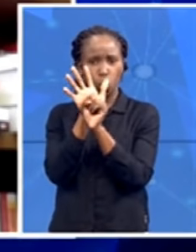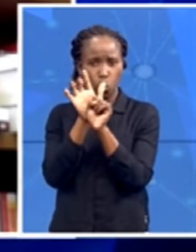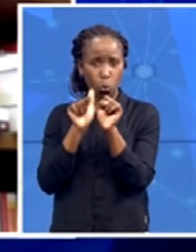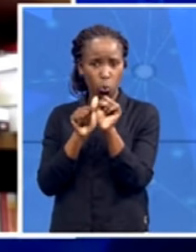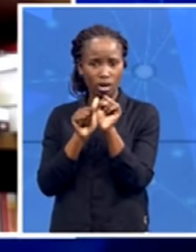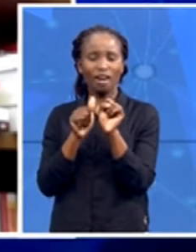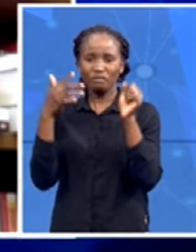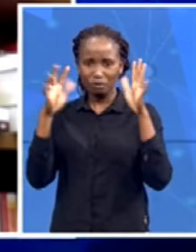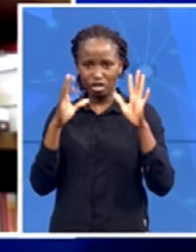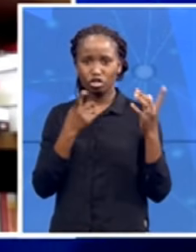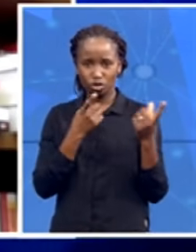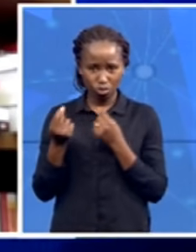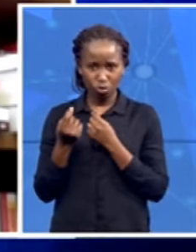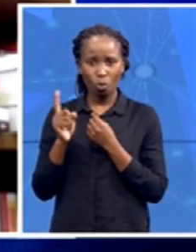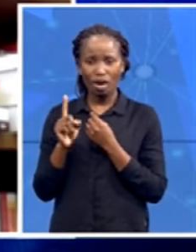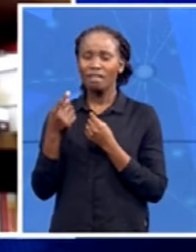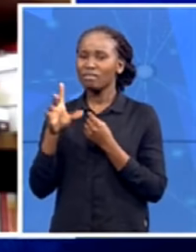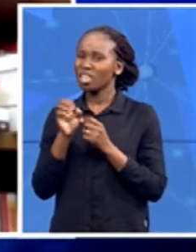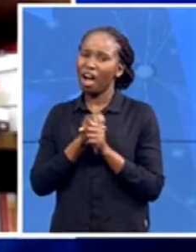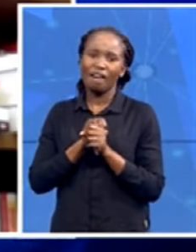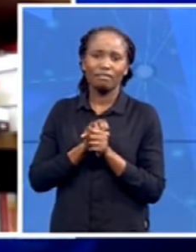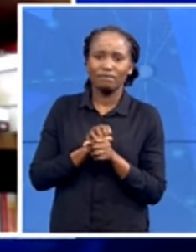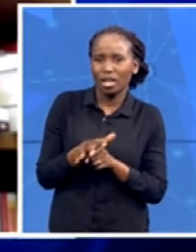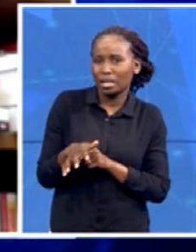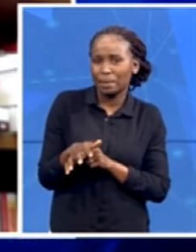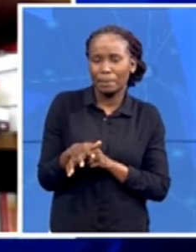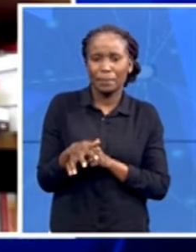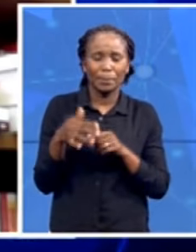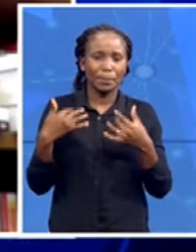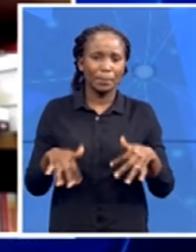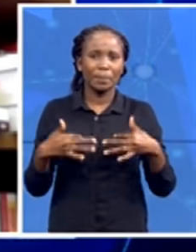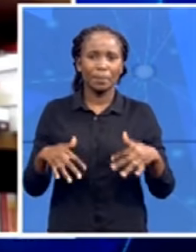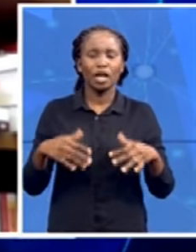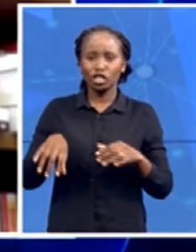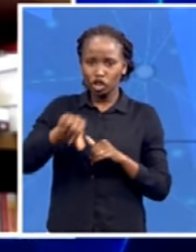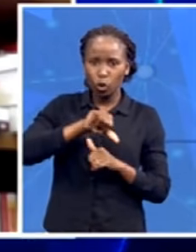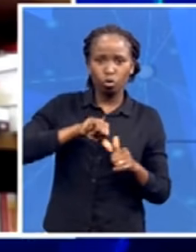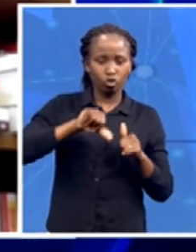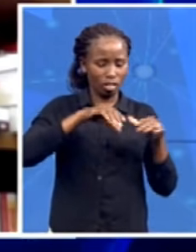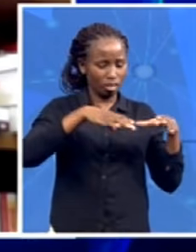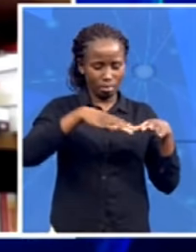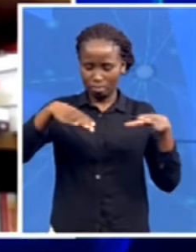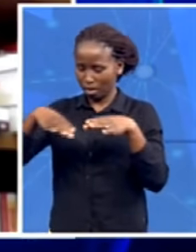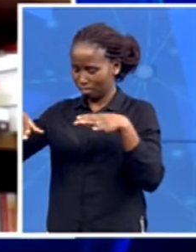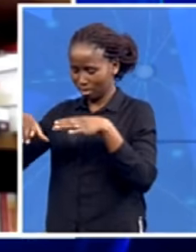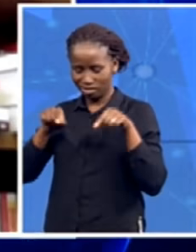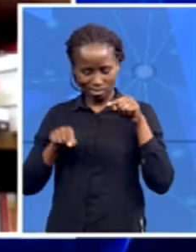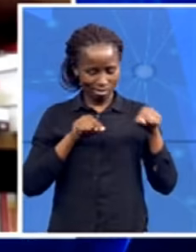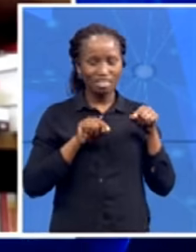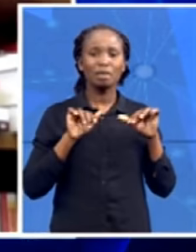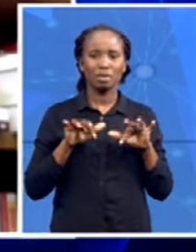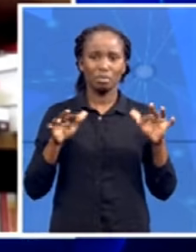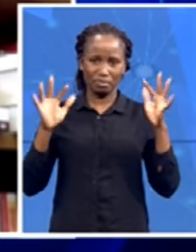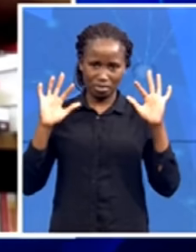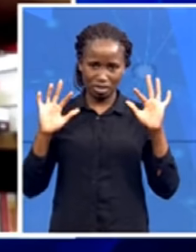affect those social categories in a big way. So I think that was also very